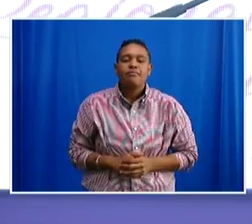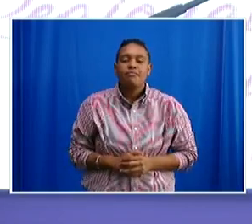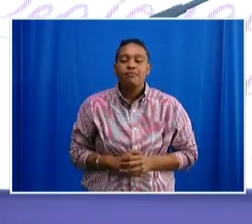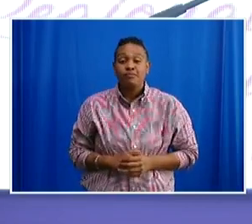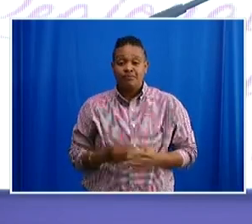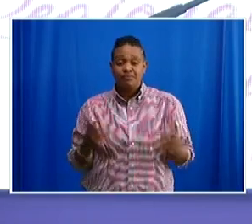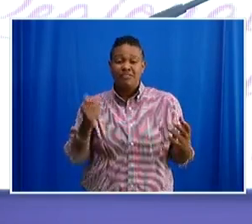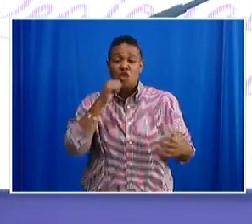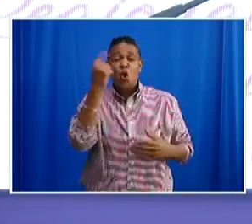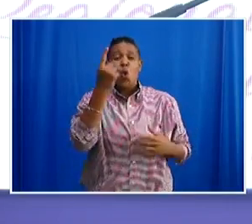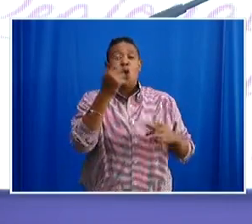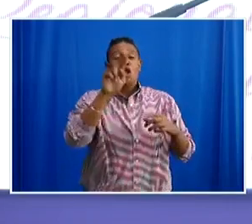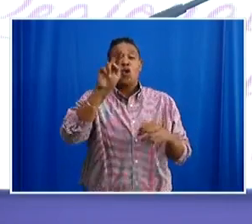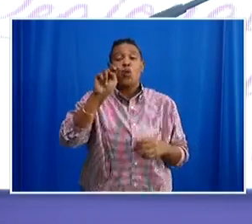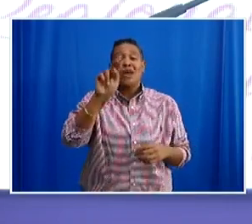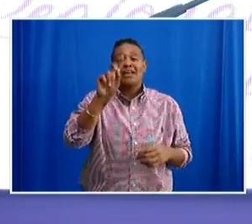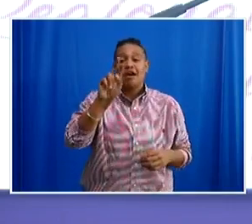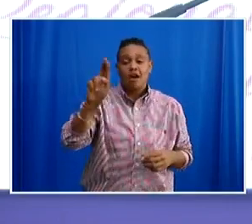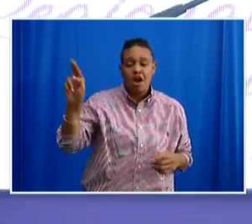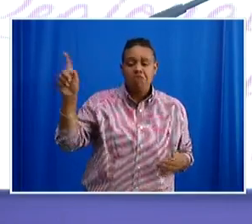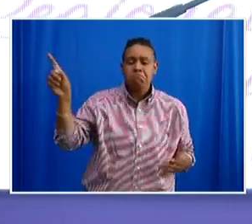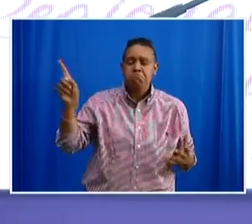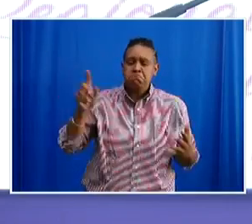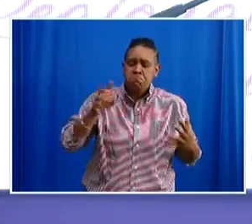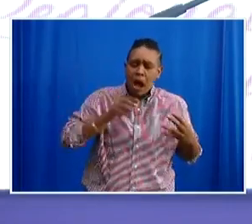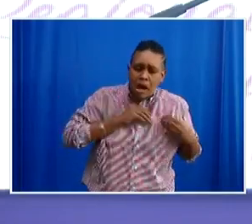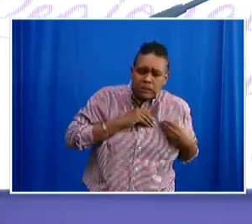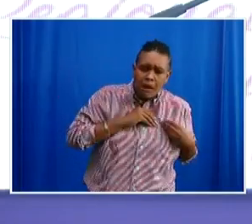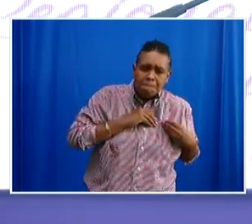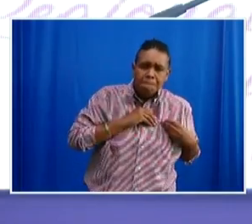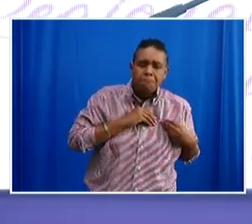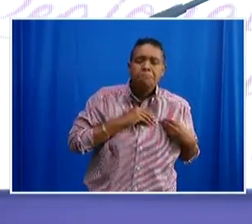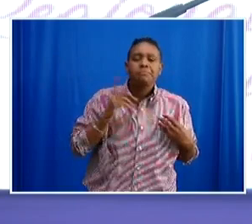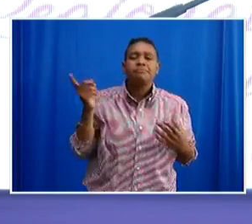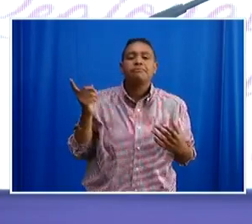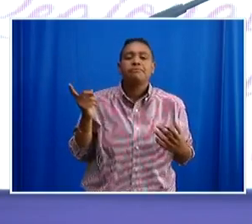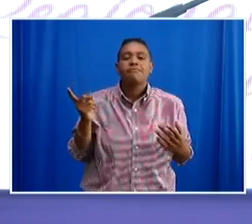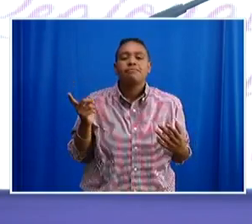Not only did the UNDRR accepted